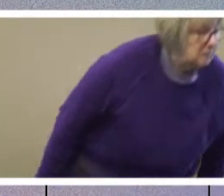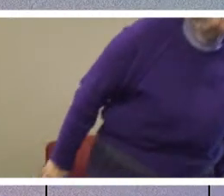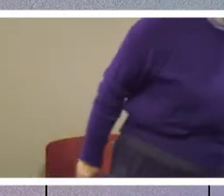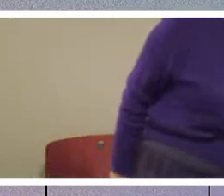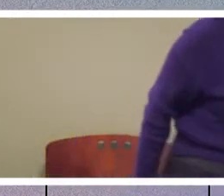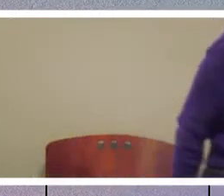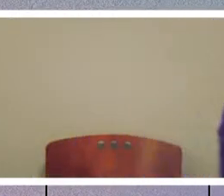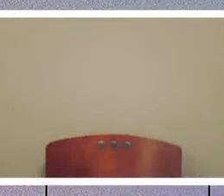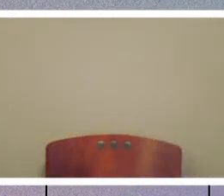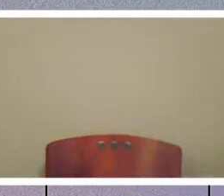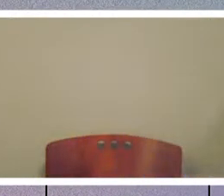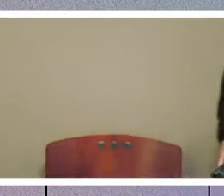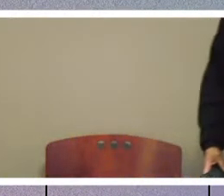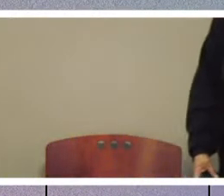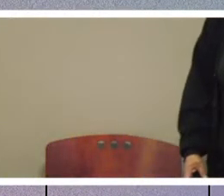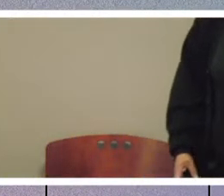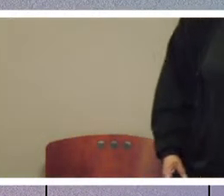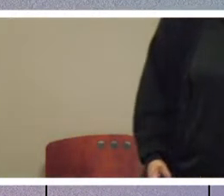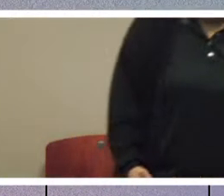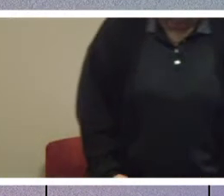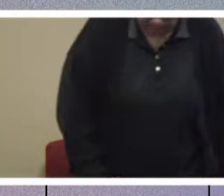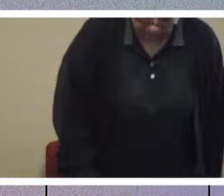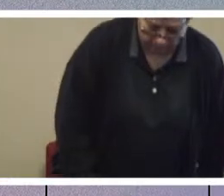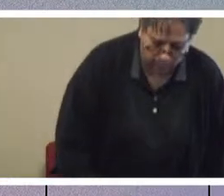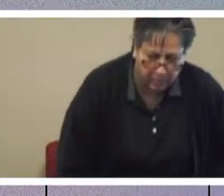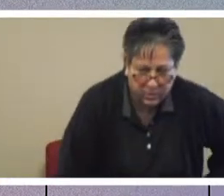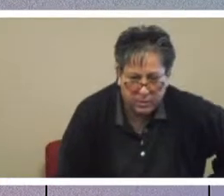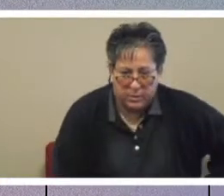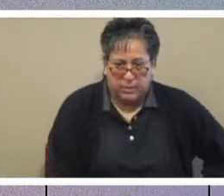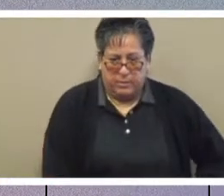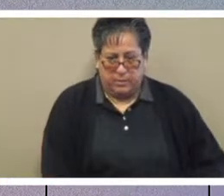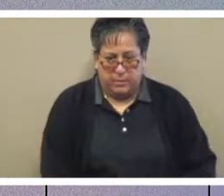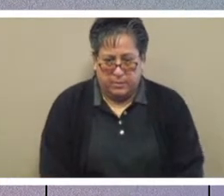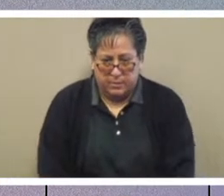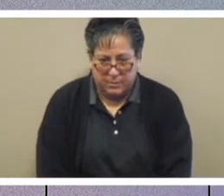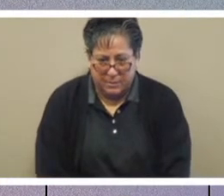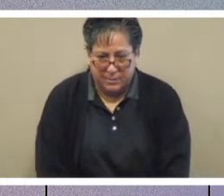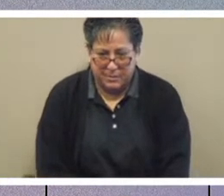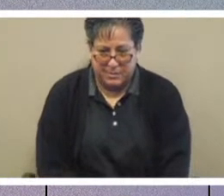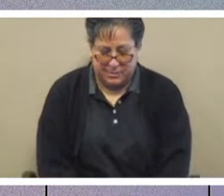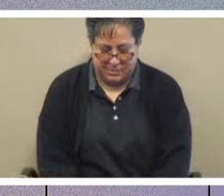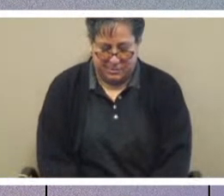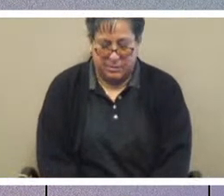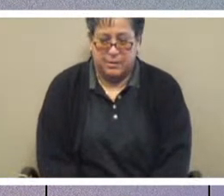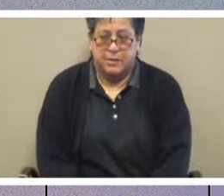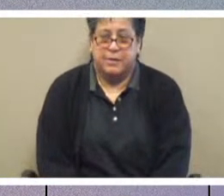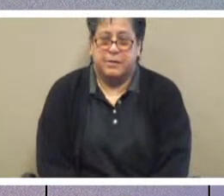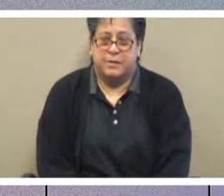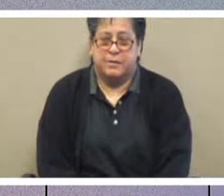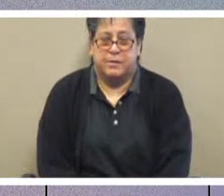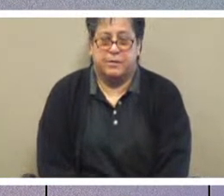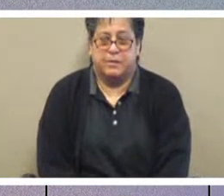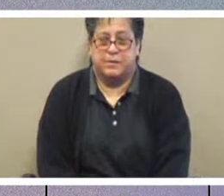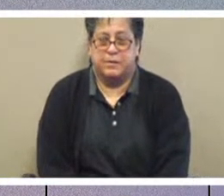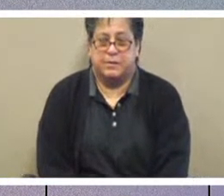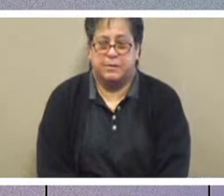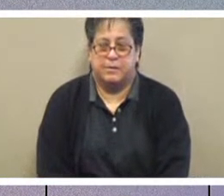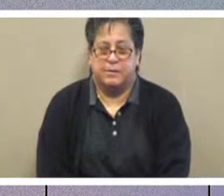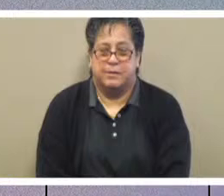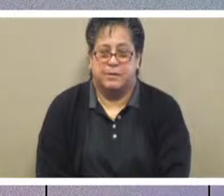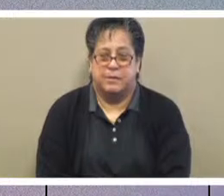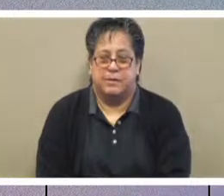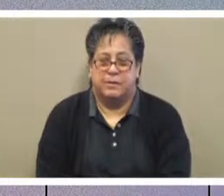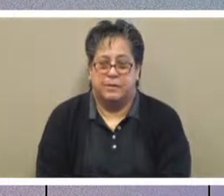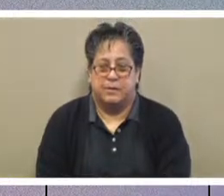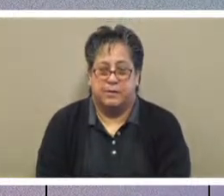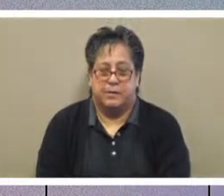Hello, good morning, Council. This is Cole. I've never done this before. So that's me right there on that picture. I'm pitching to Brad Smith, the president